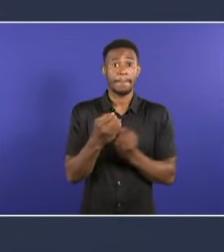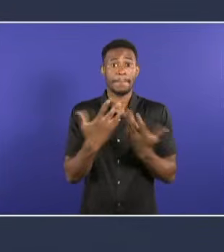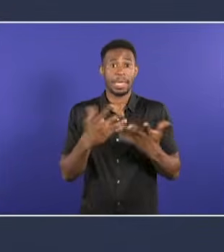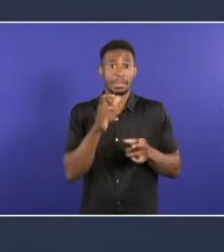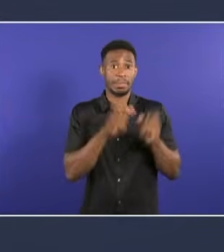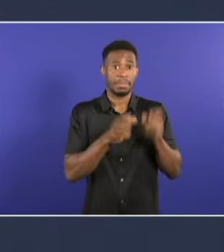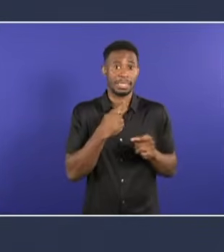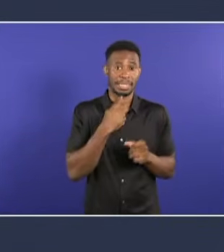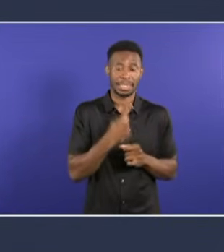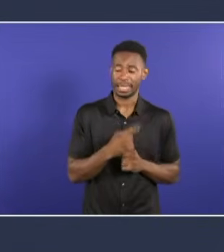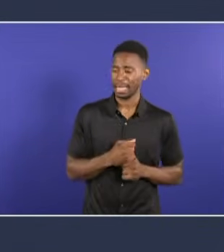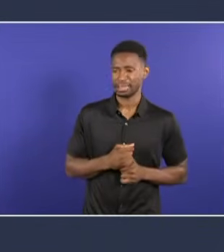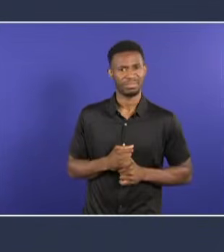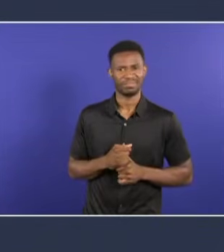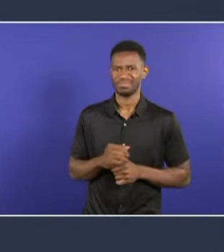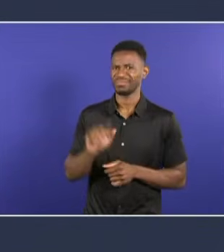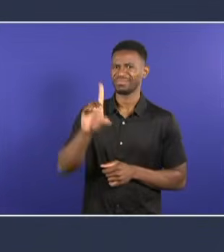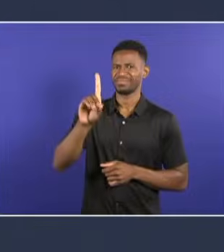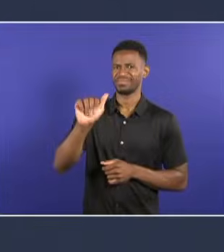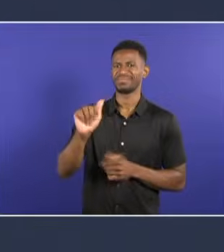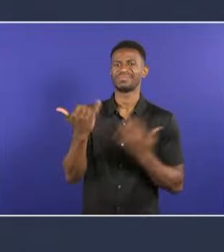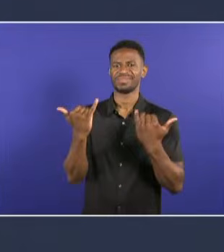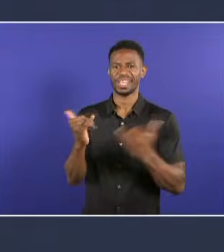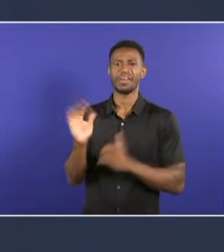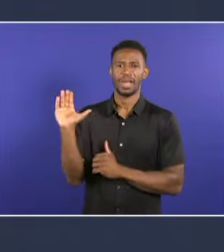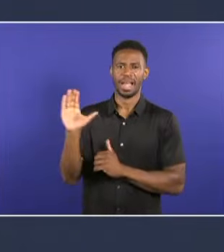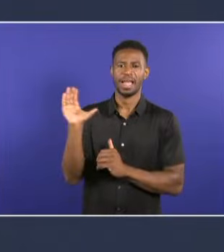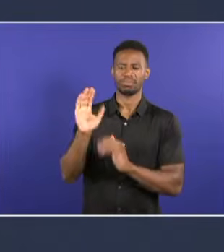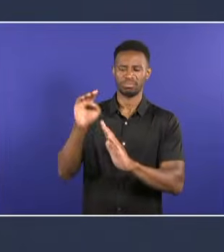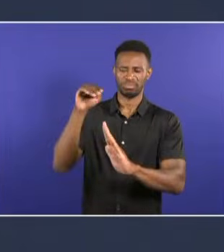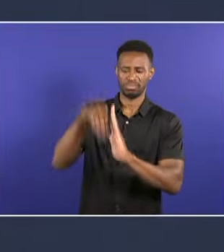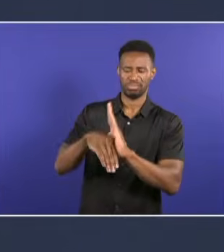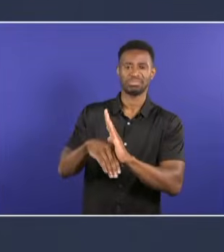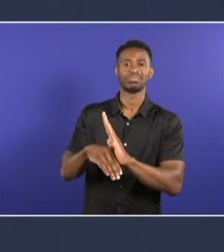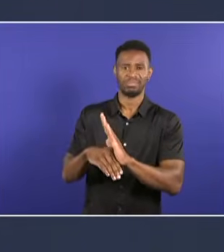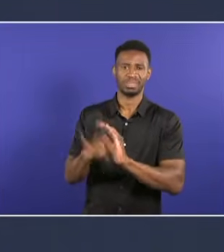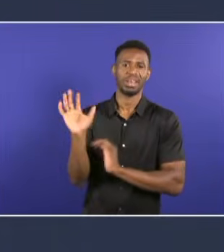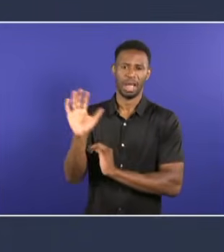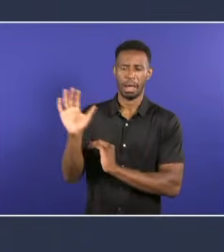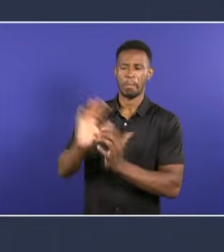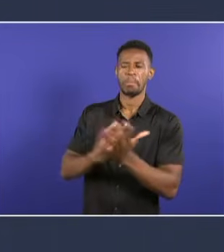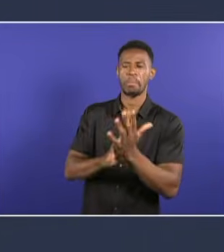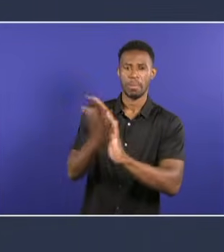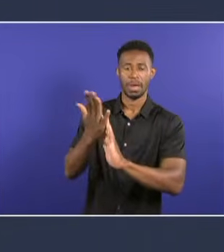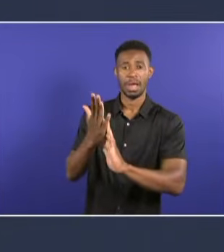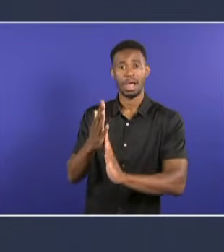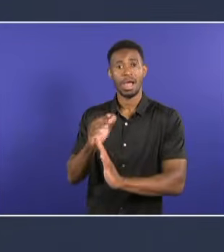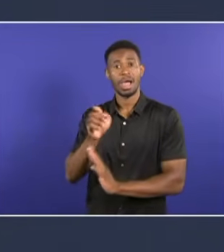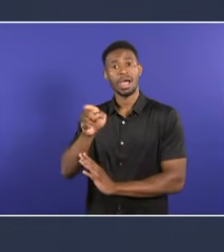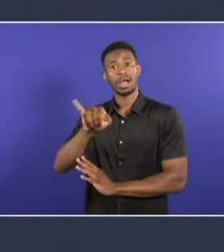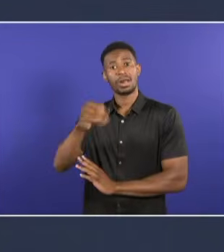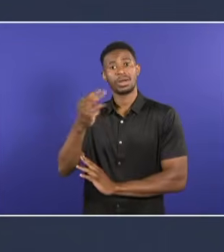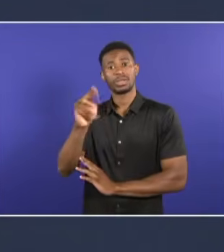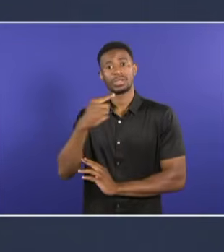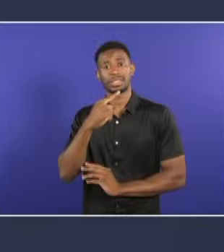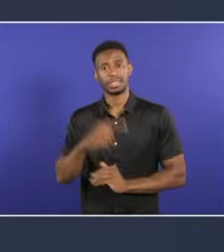the collapse, the end of our party. But John said, no ways. He steadied the ship. He rebuilt the confidence